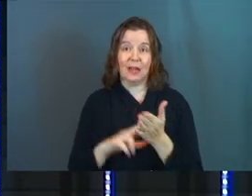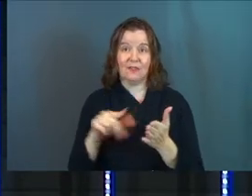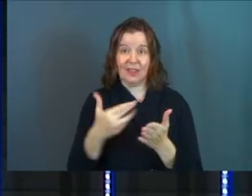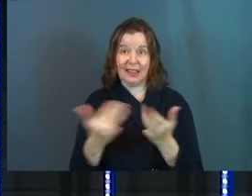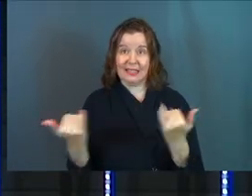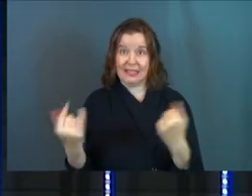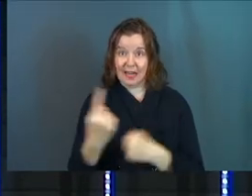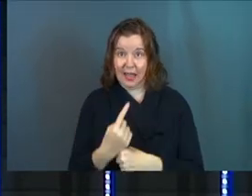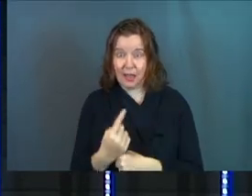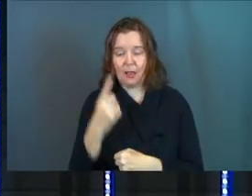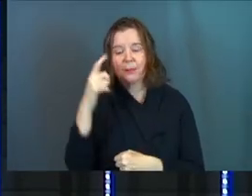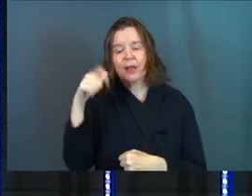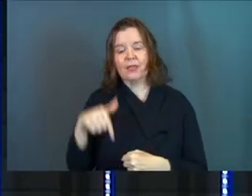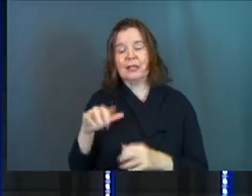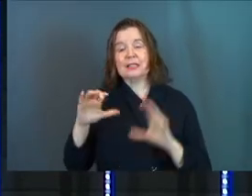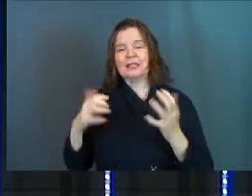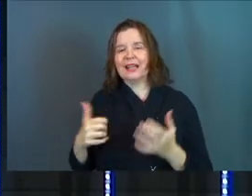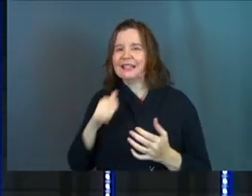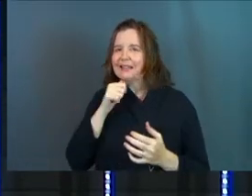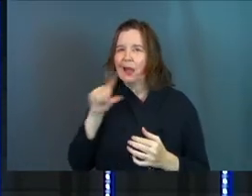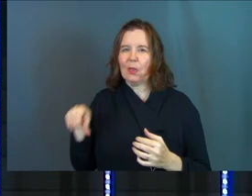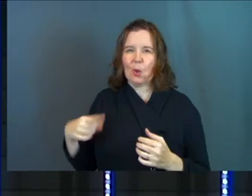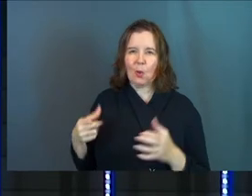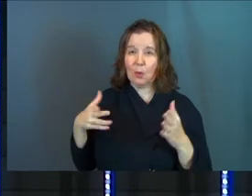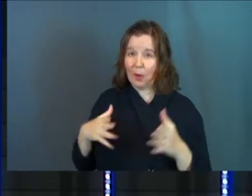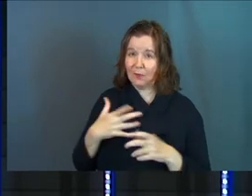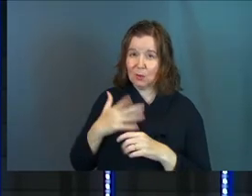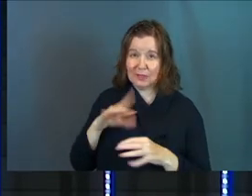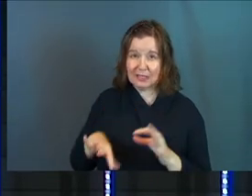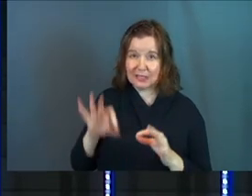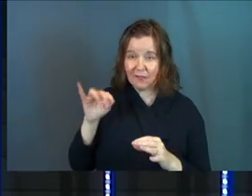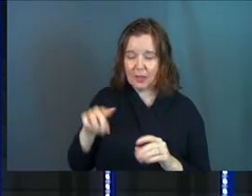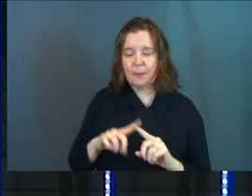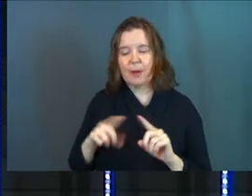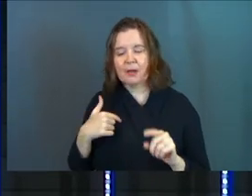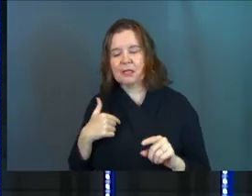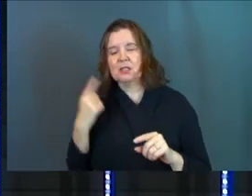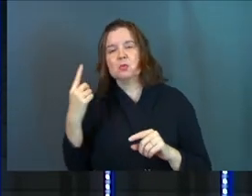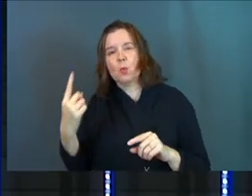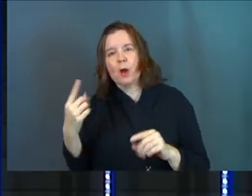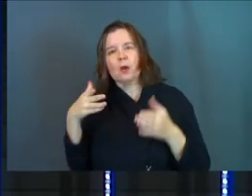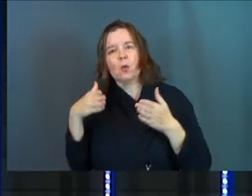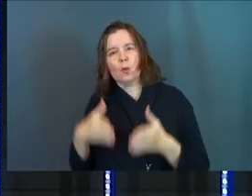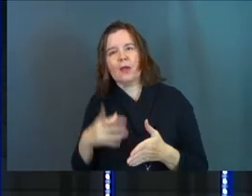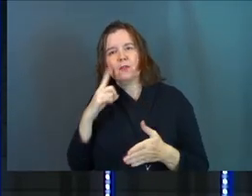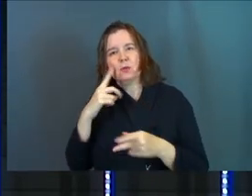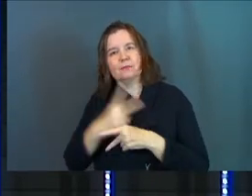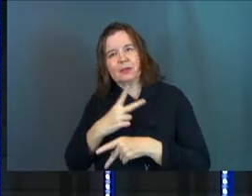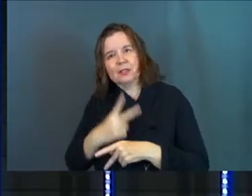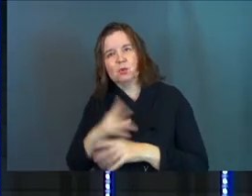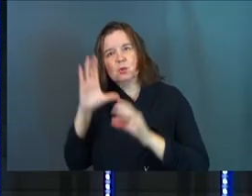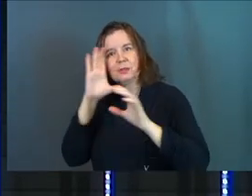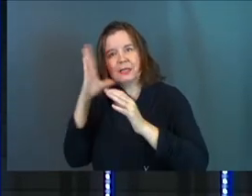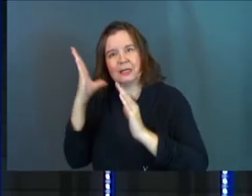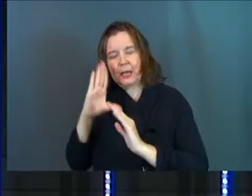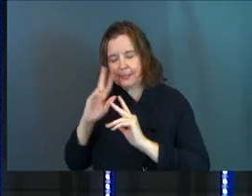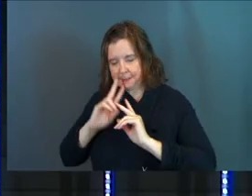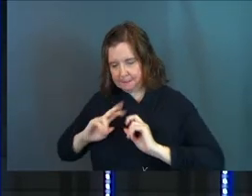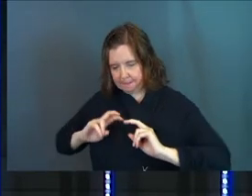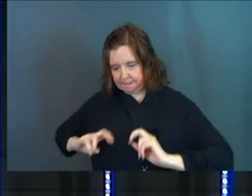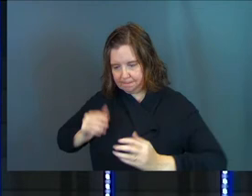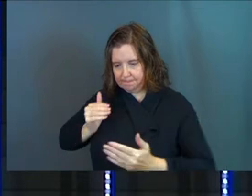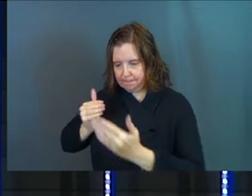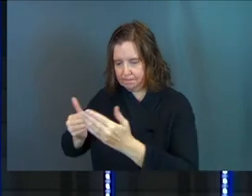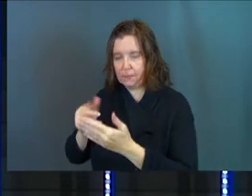up for this thing today, because this class, it's not the only way for you to discover this, but it is one way for you to seek God and get a little